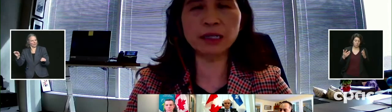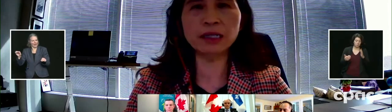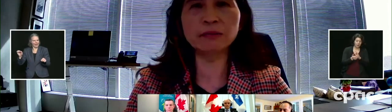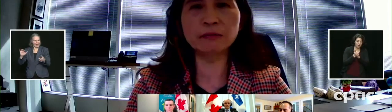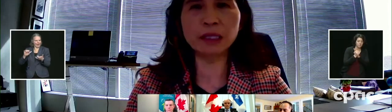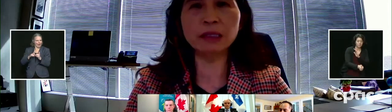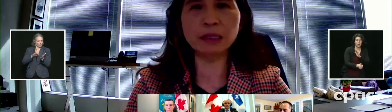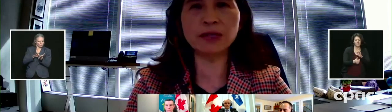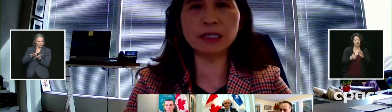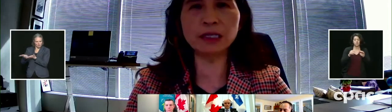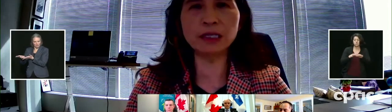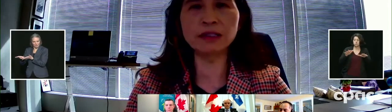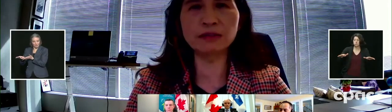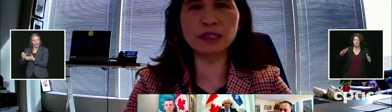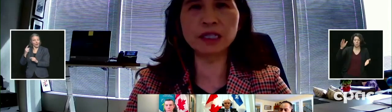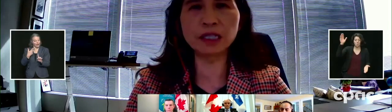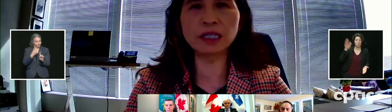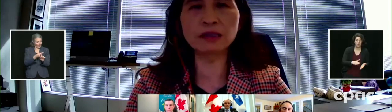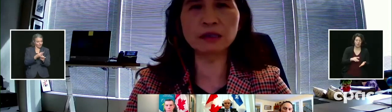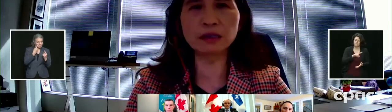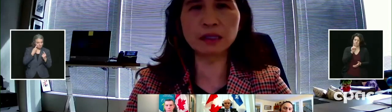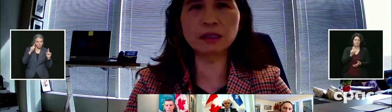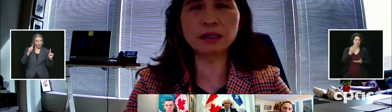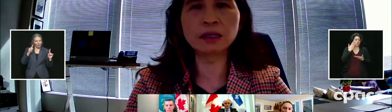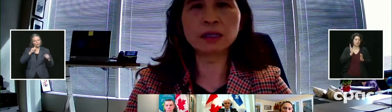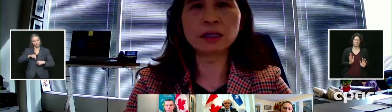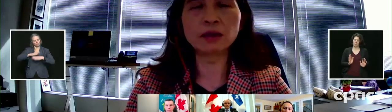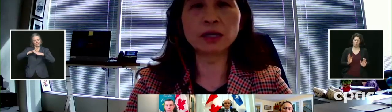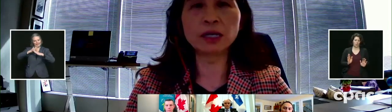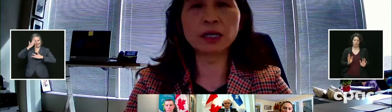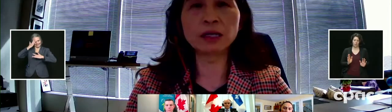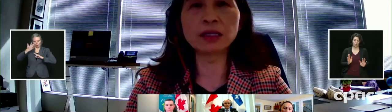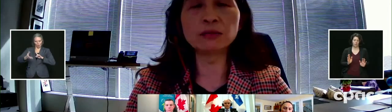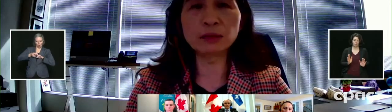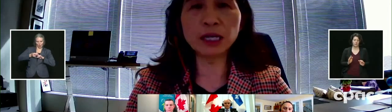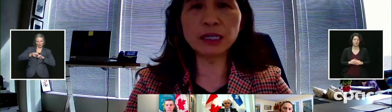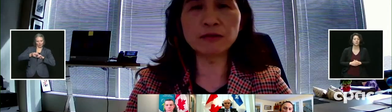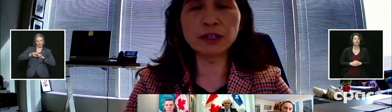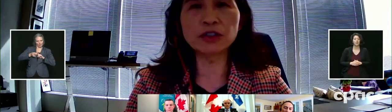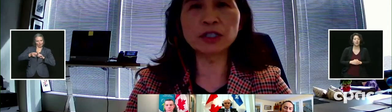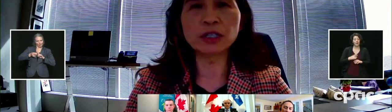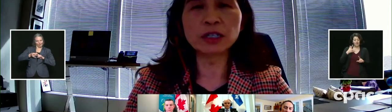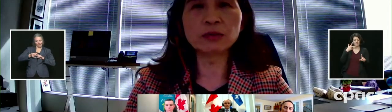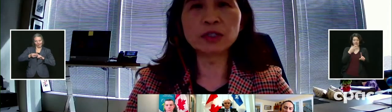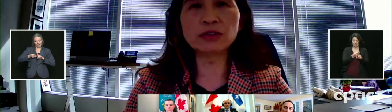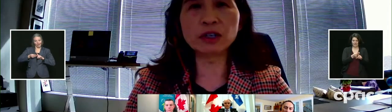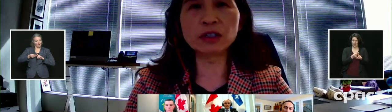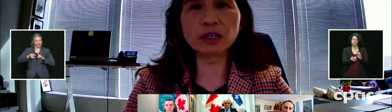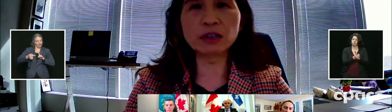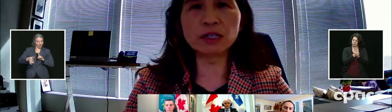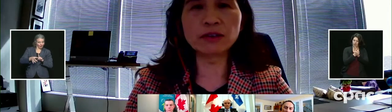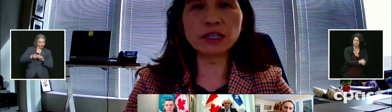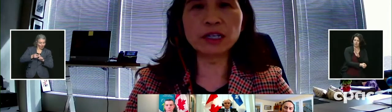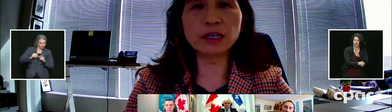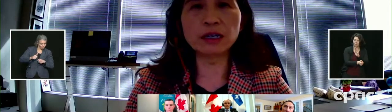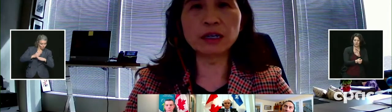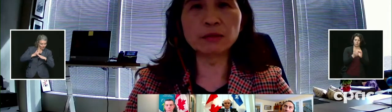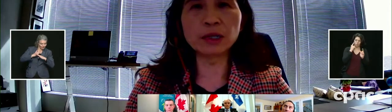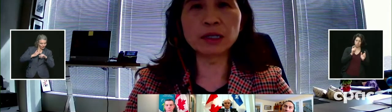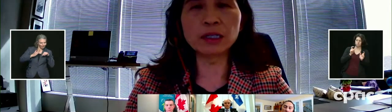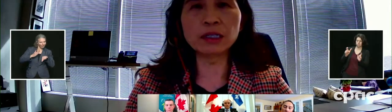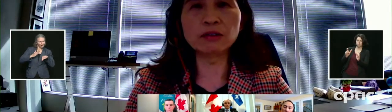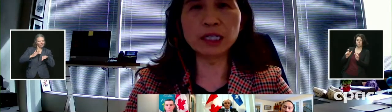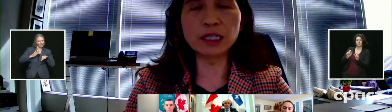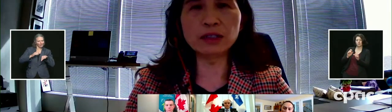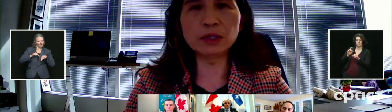had amazing vaccine effectiveness against disease or symptomatic infection. We do not know if they